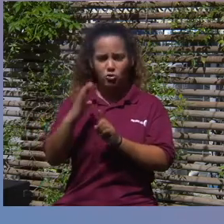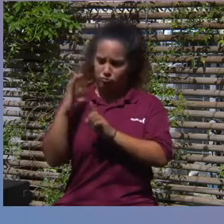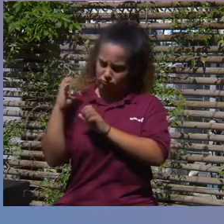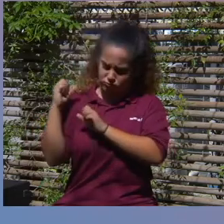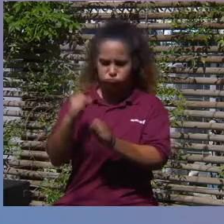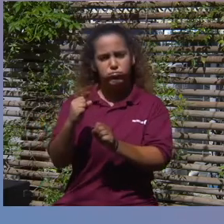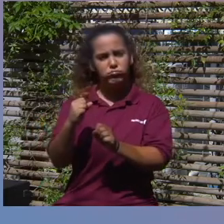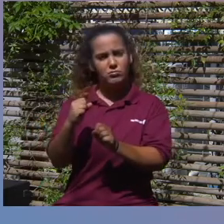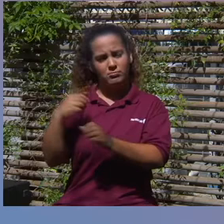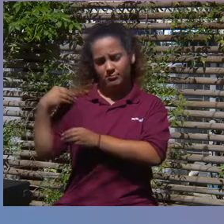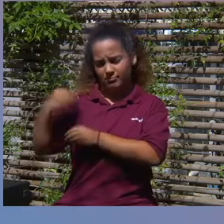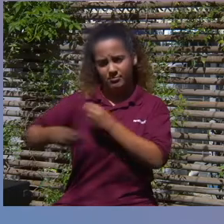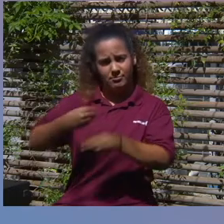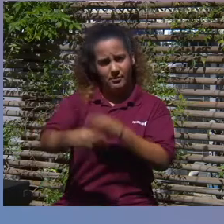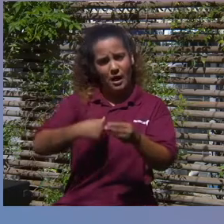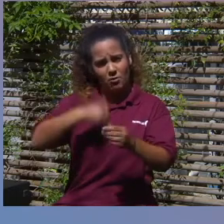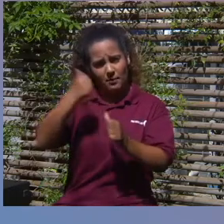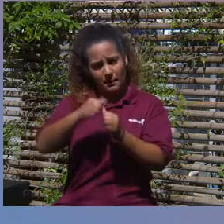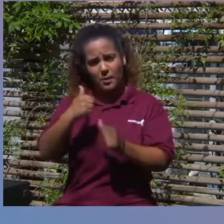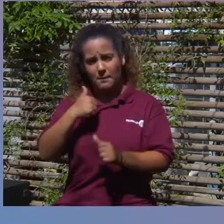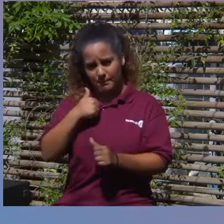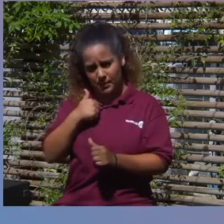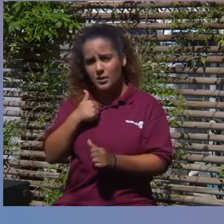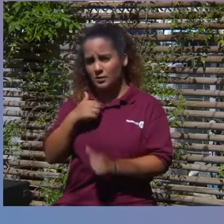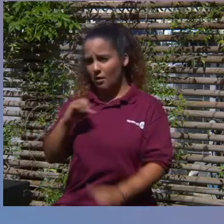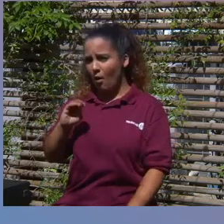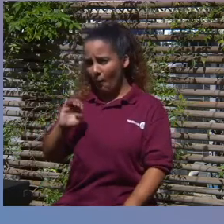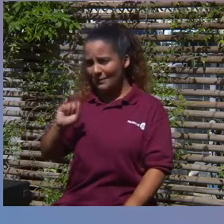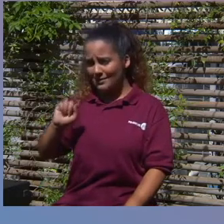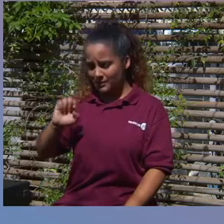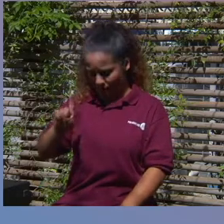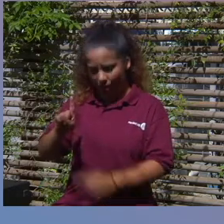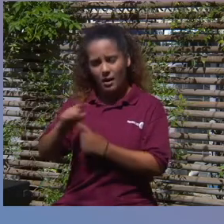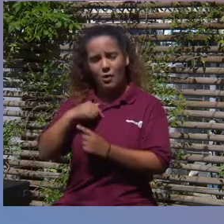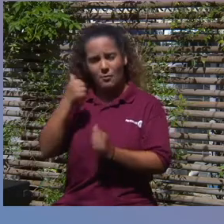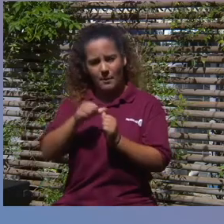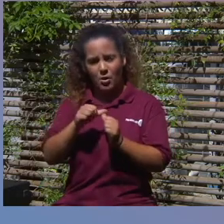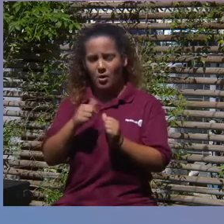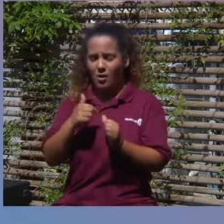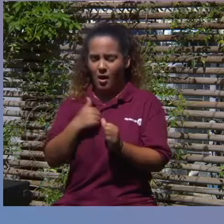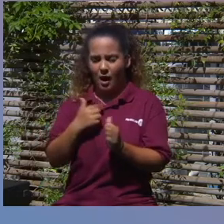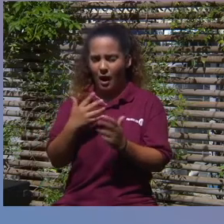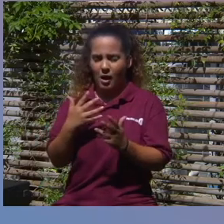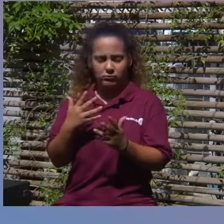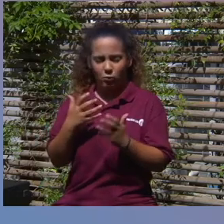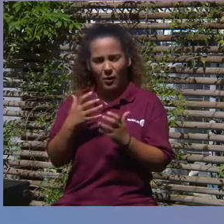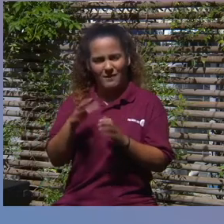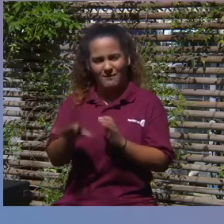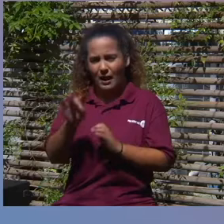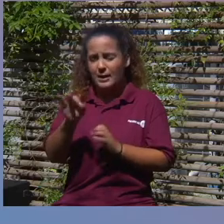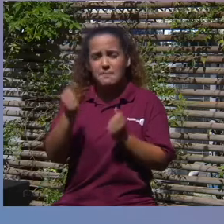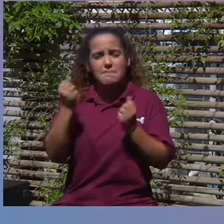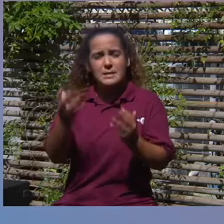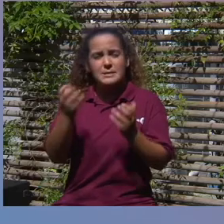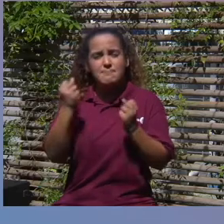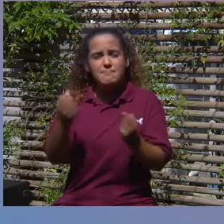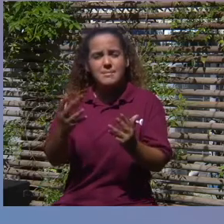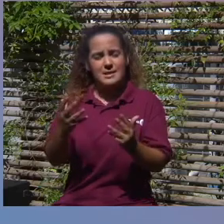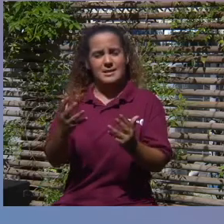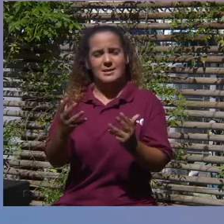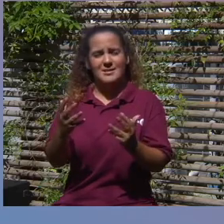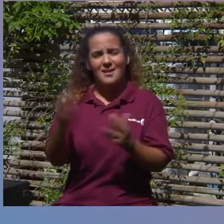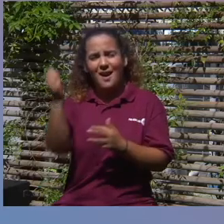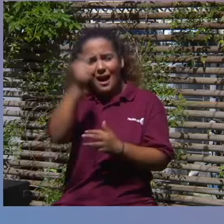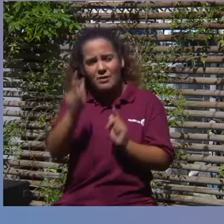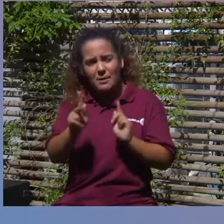I learned when I did Amistad. I found, because I was determined to find as many African people